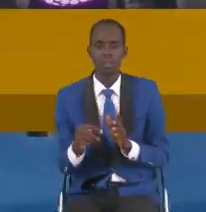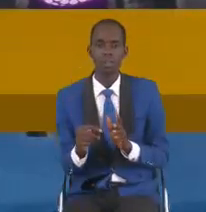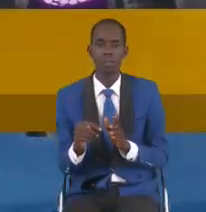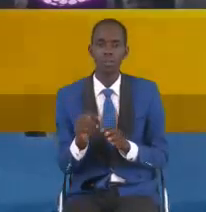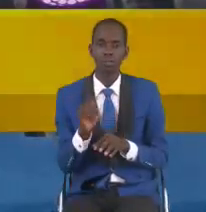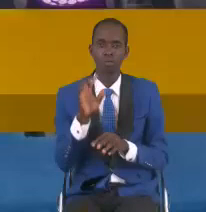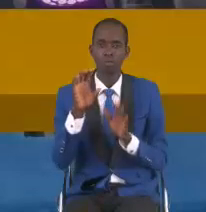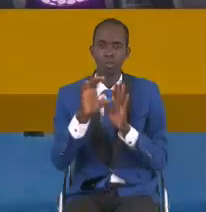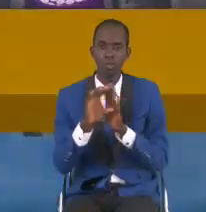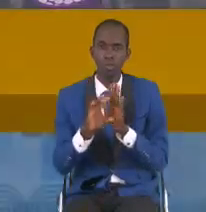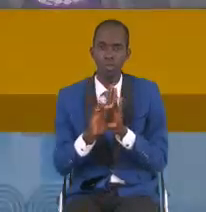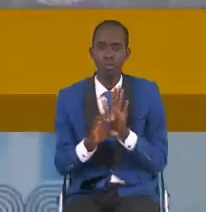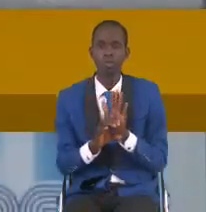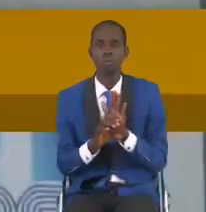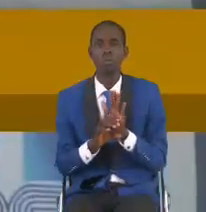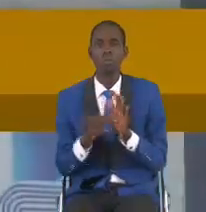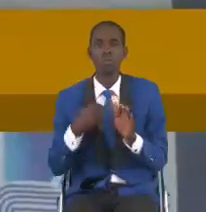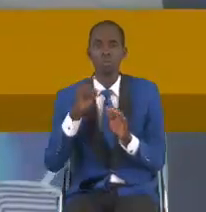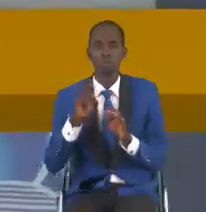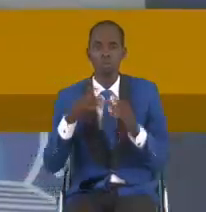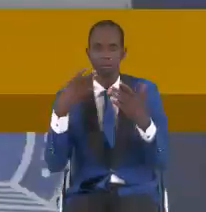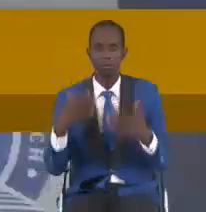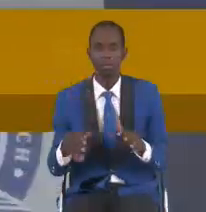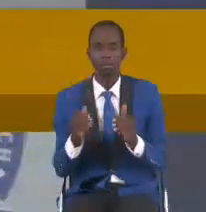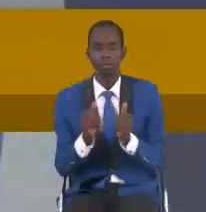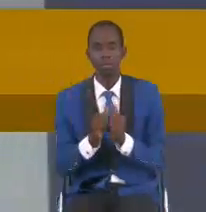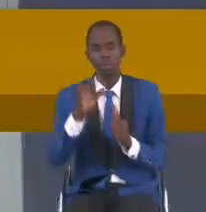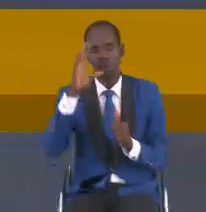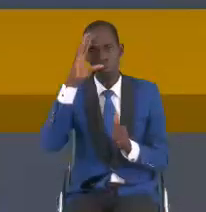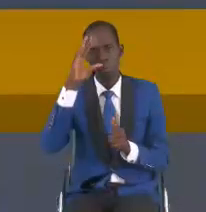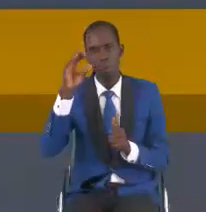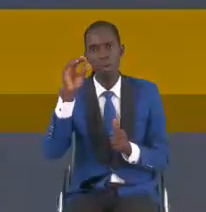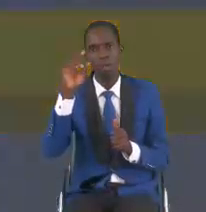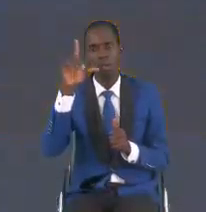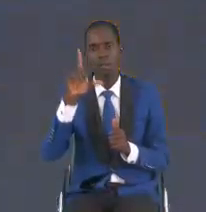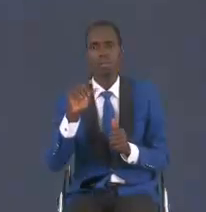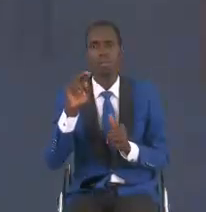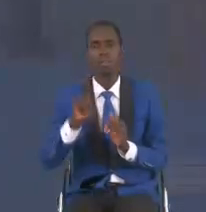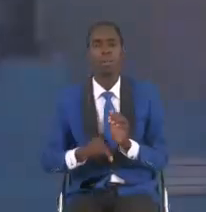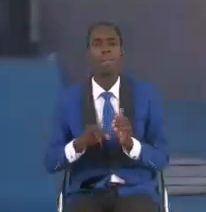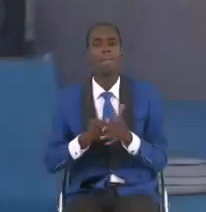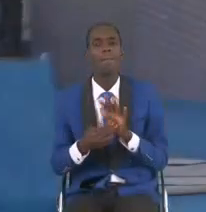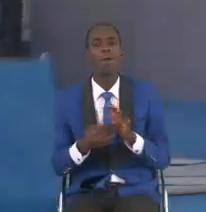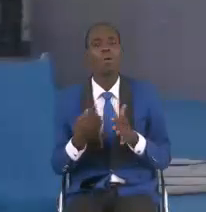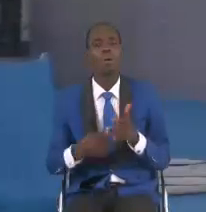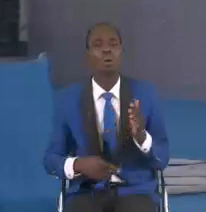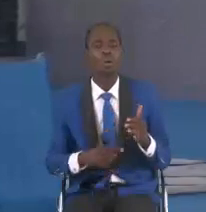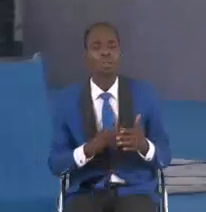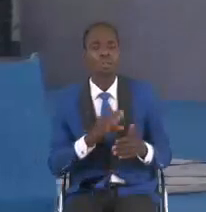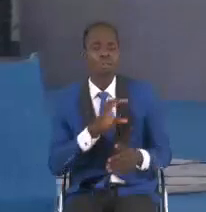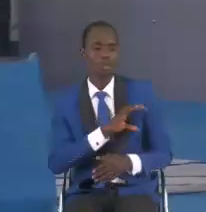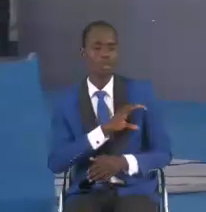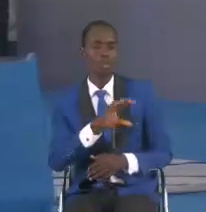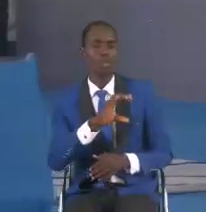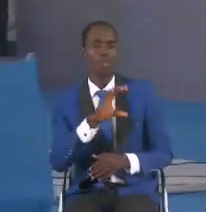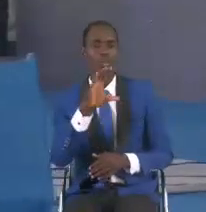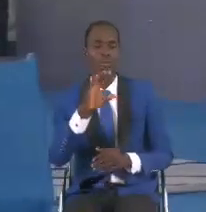with manliness. Manliness, courage. Manliness,